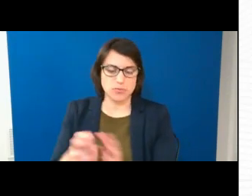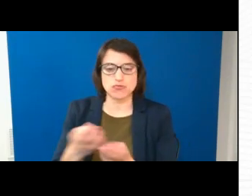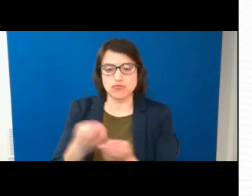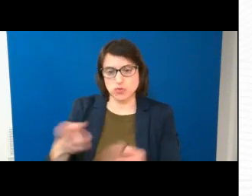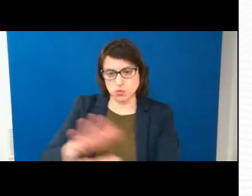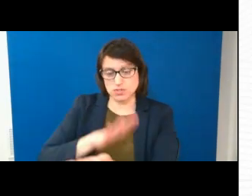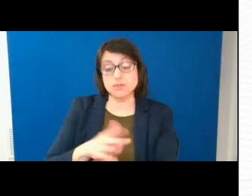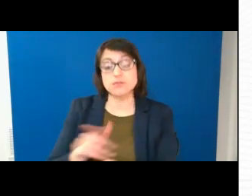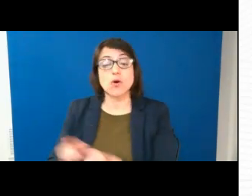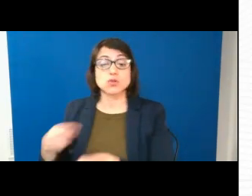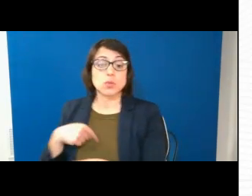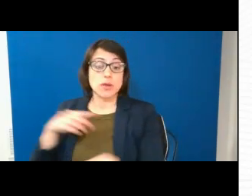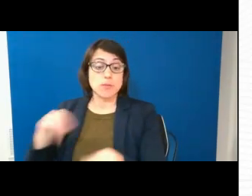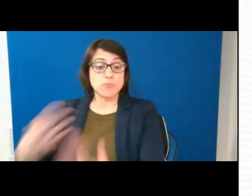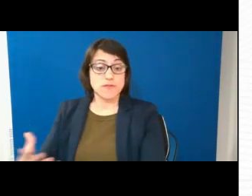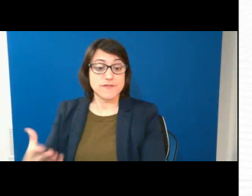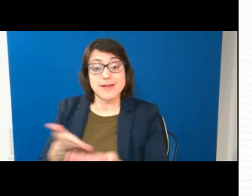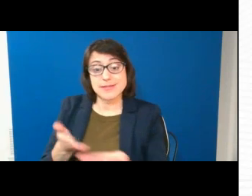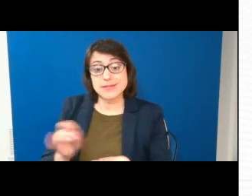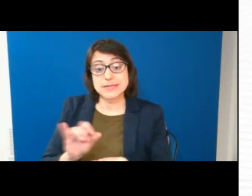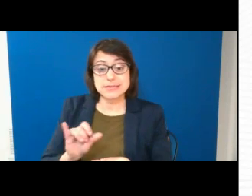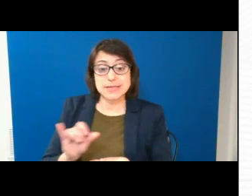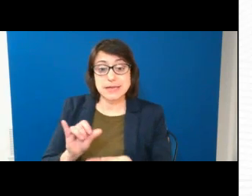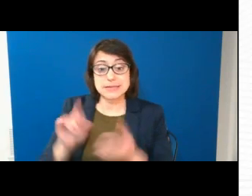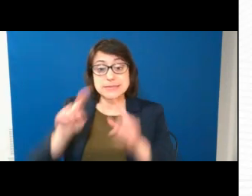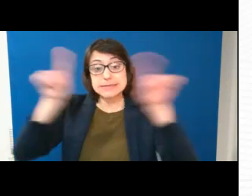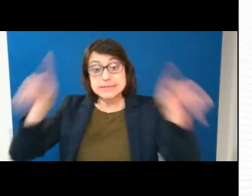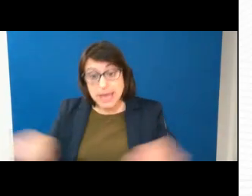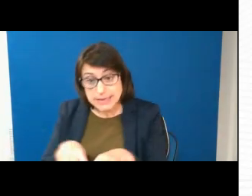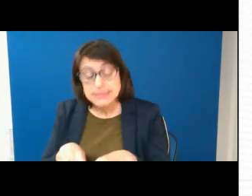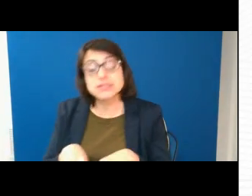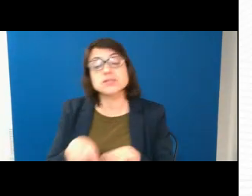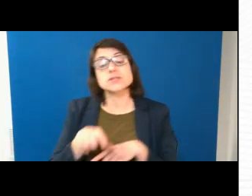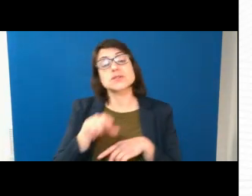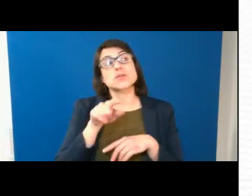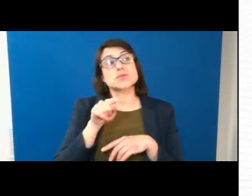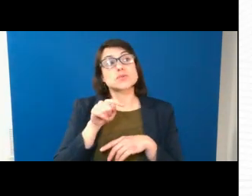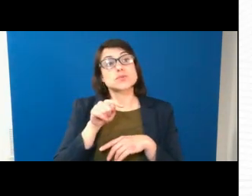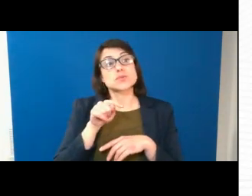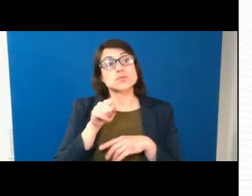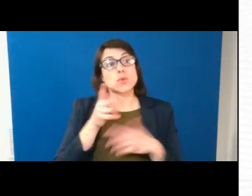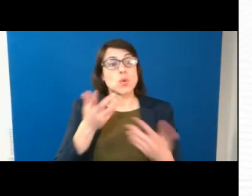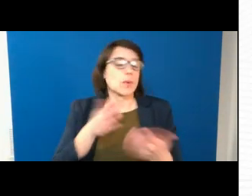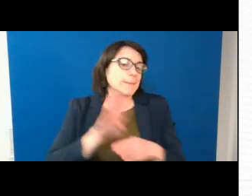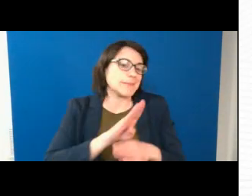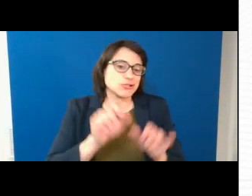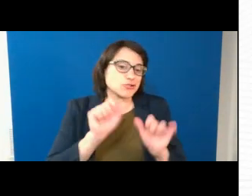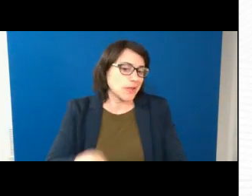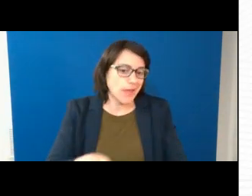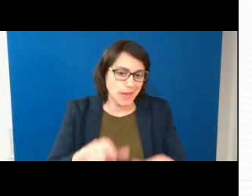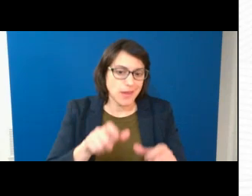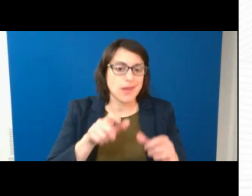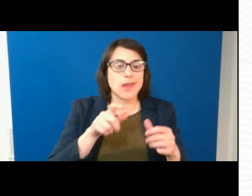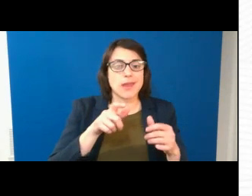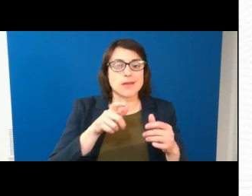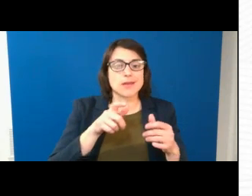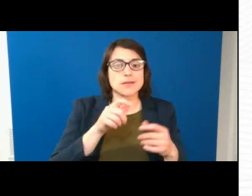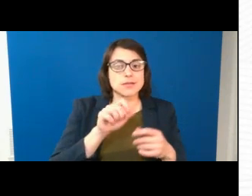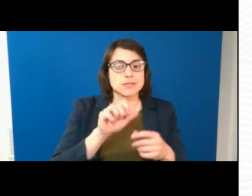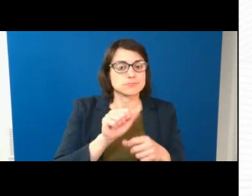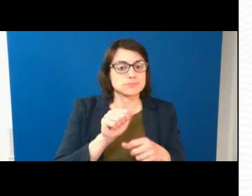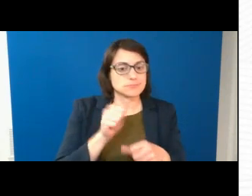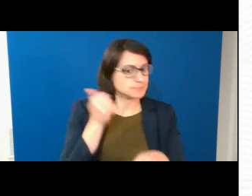can implement programs like providing single-use disposables only upon request, and they can implement that on the spot when our students